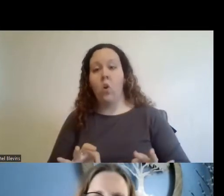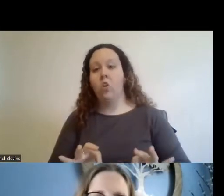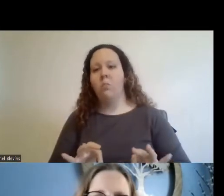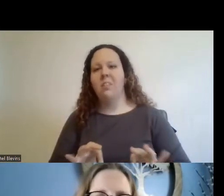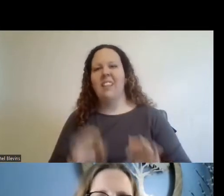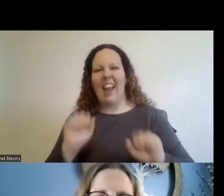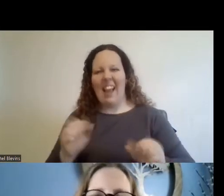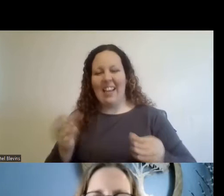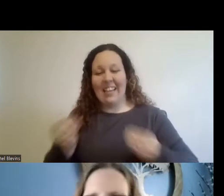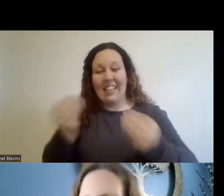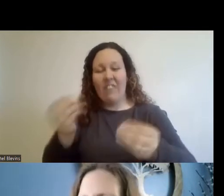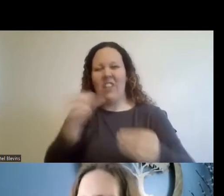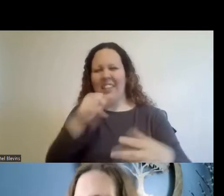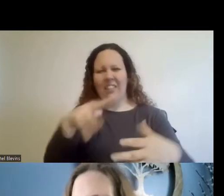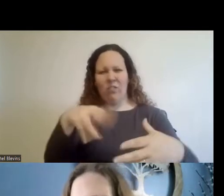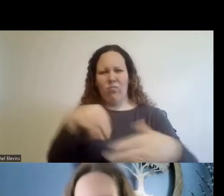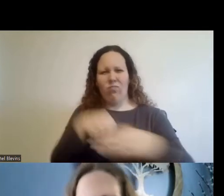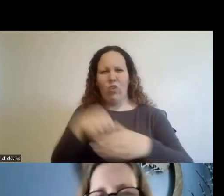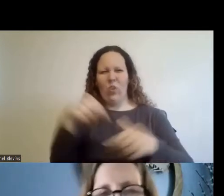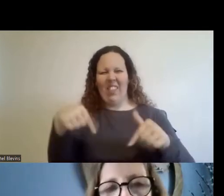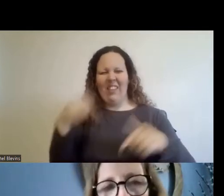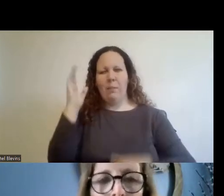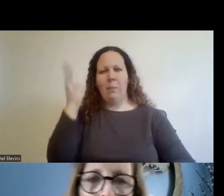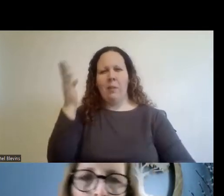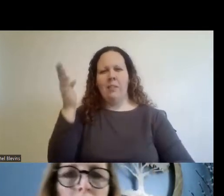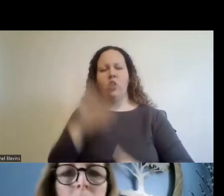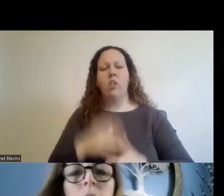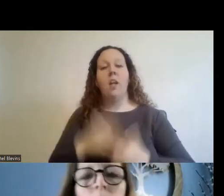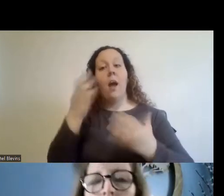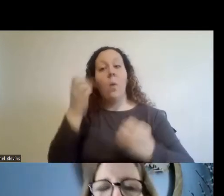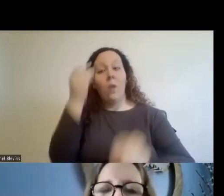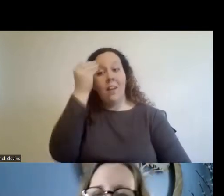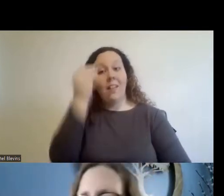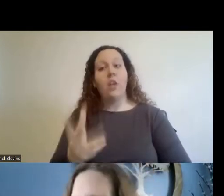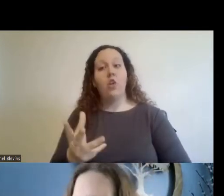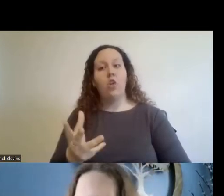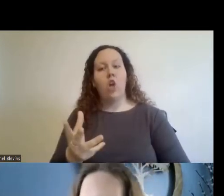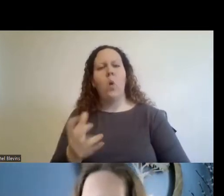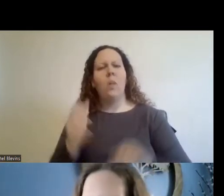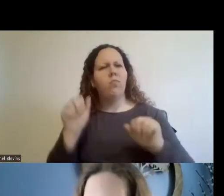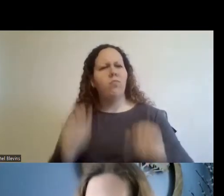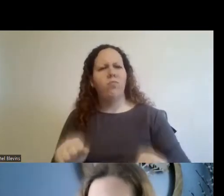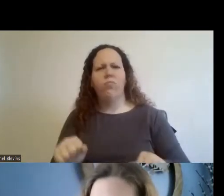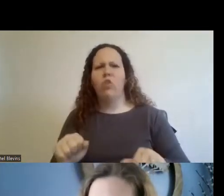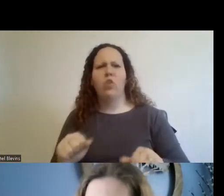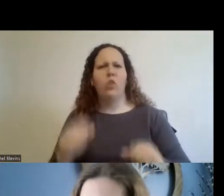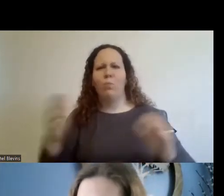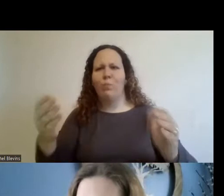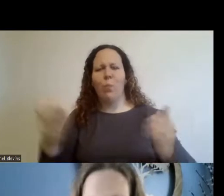didn't include in the presentation. So I just want to let you know that you're more than welcome to ask me that.